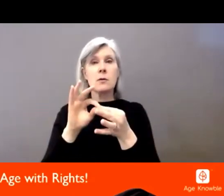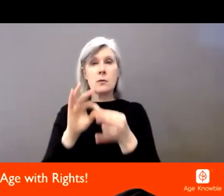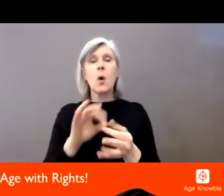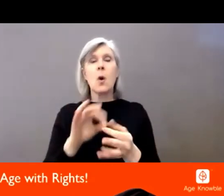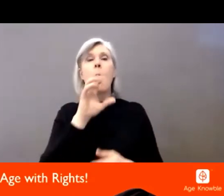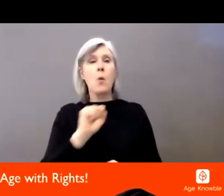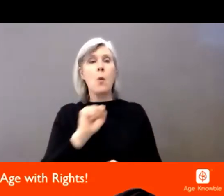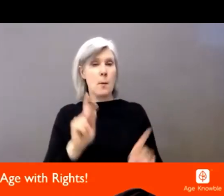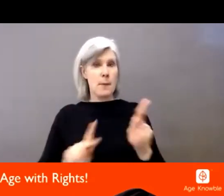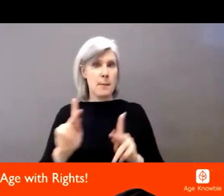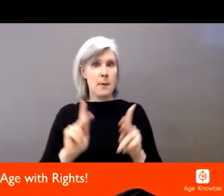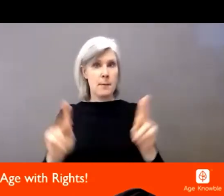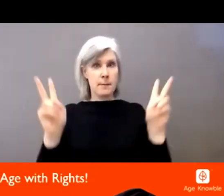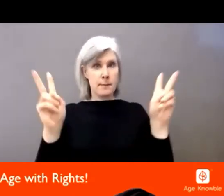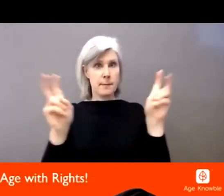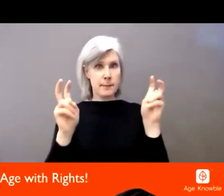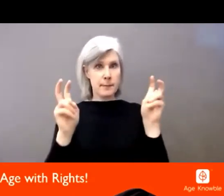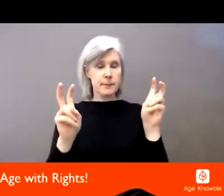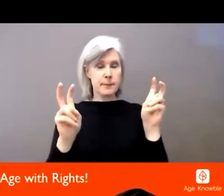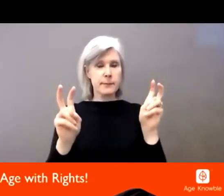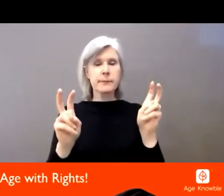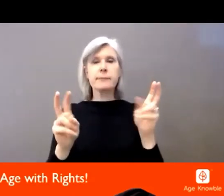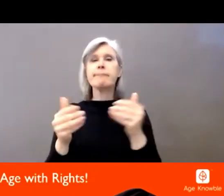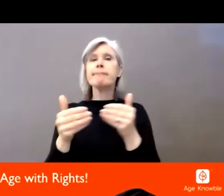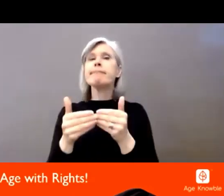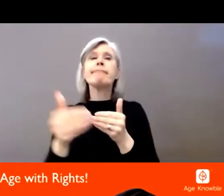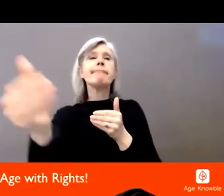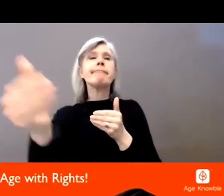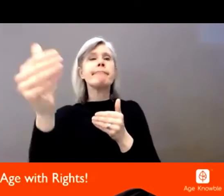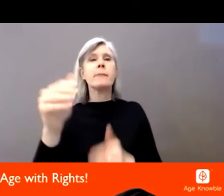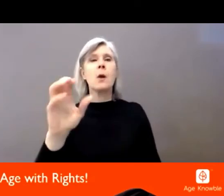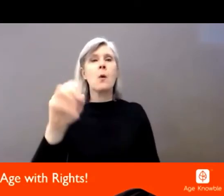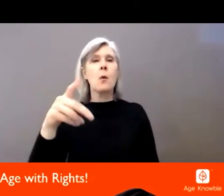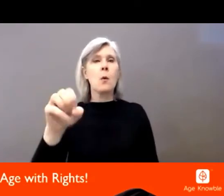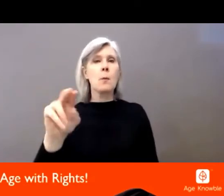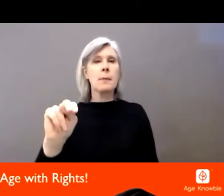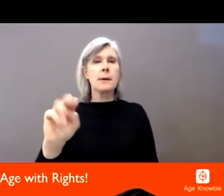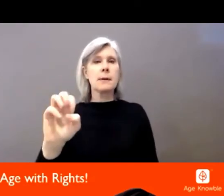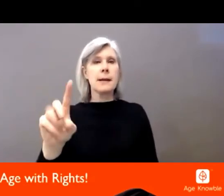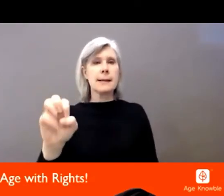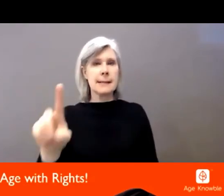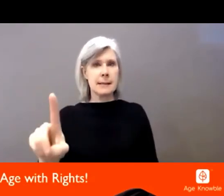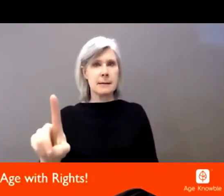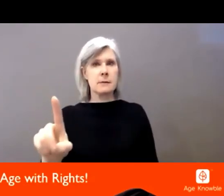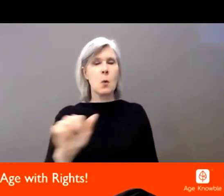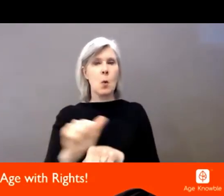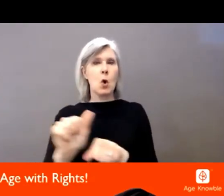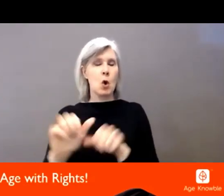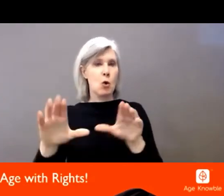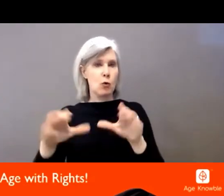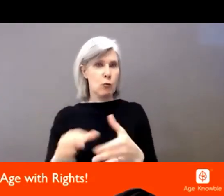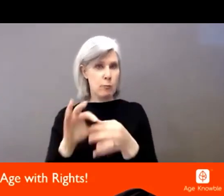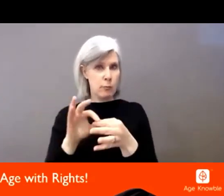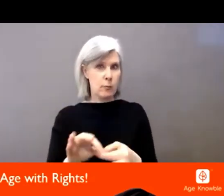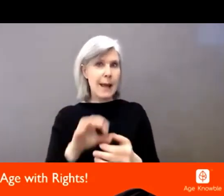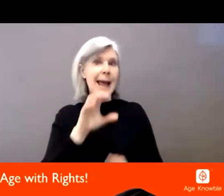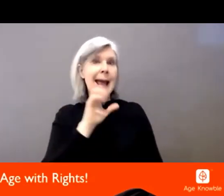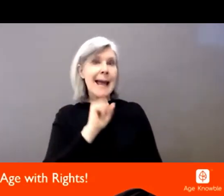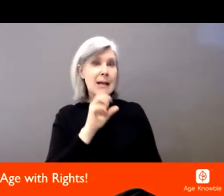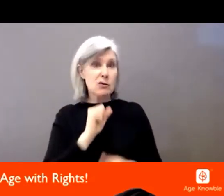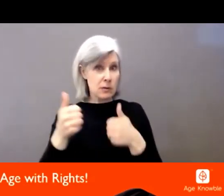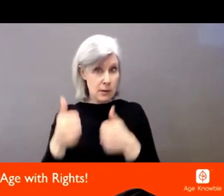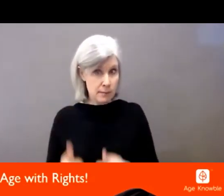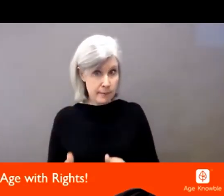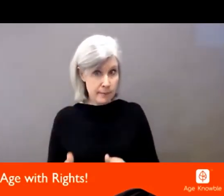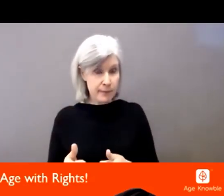to. It's called the Open-Ended Working Group on Aging. It's your chance, due to the fact that this year's event is virtual,